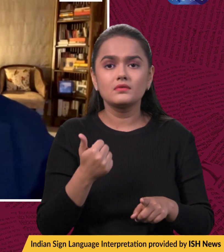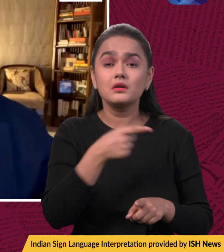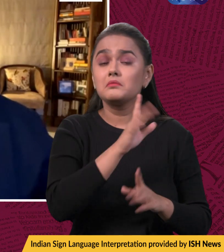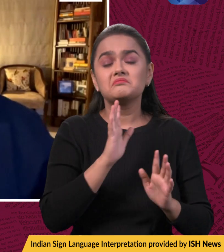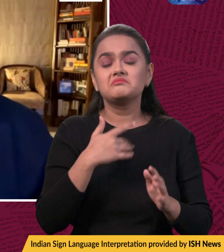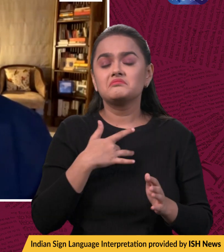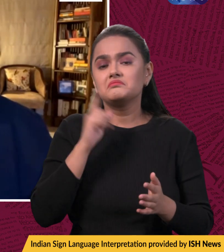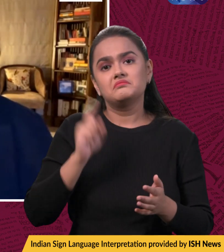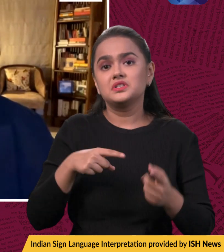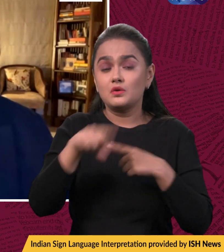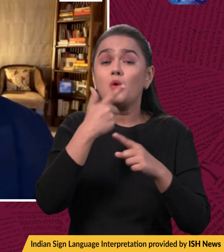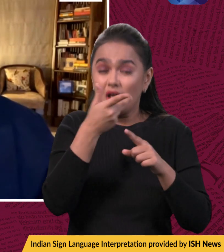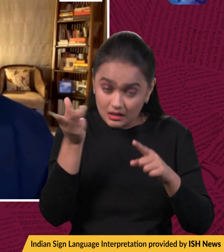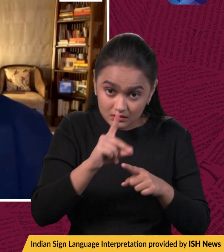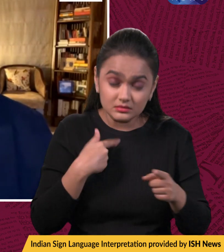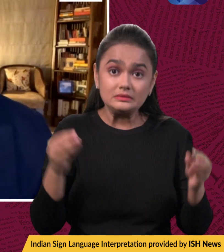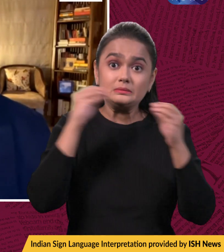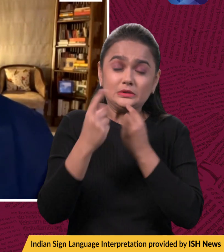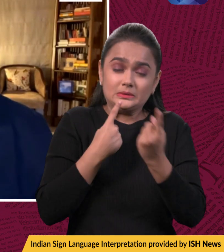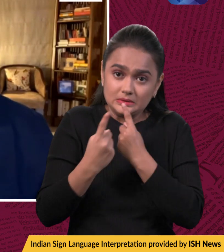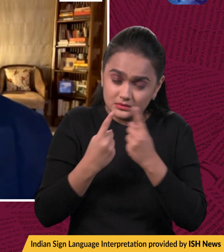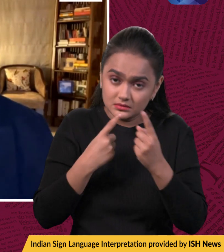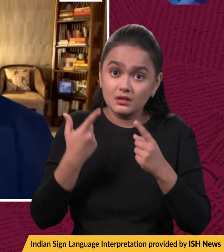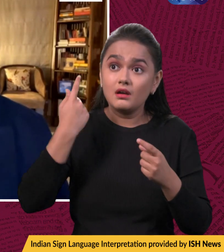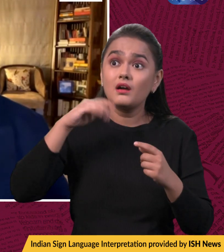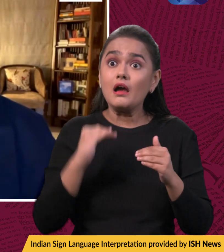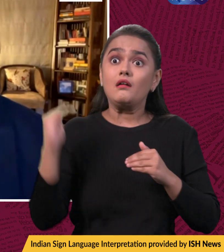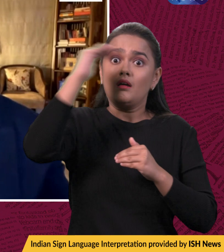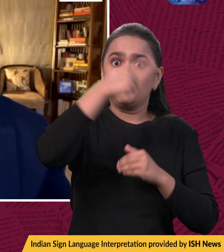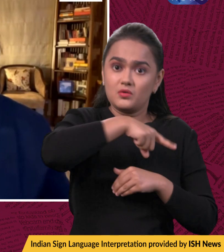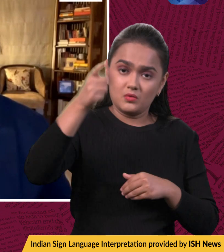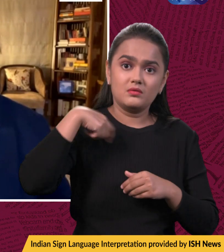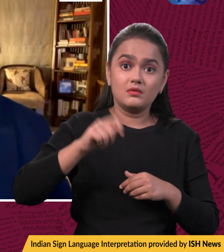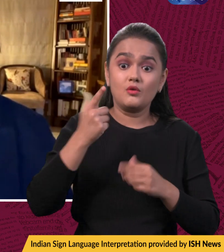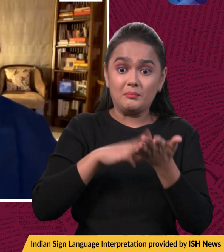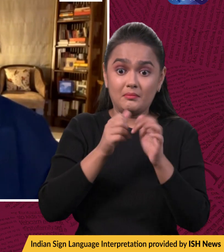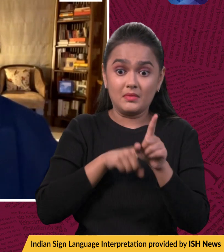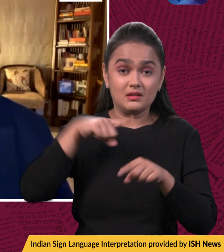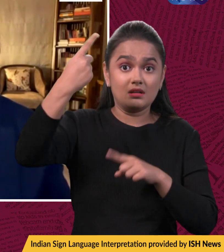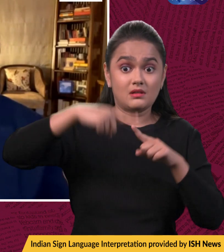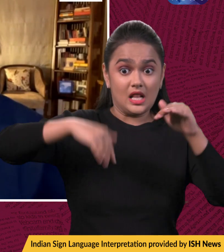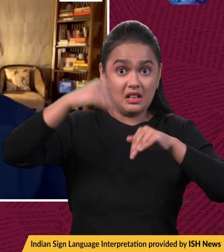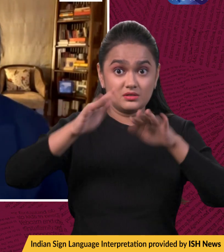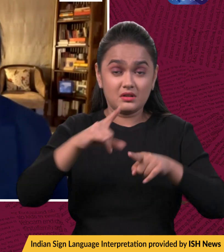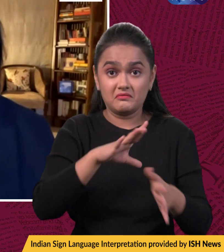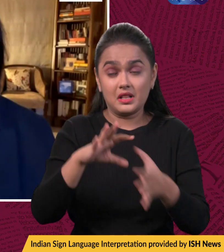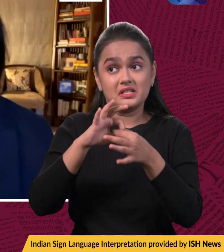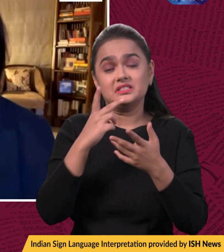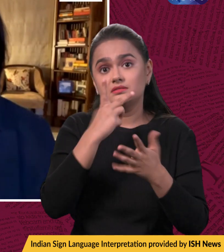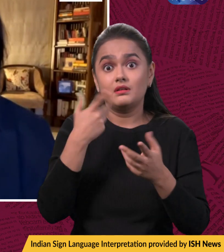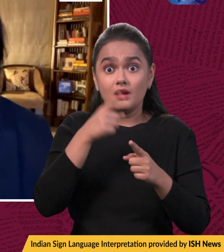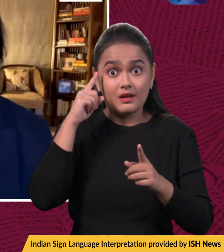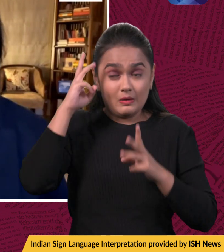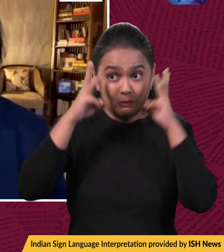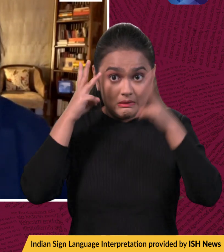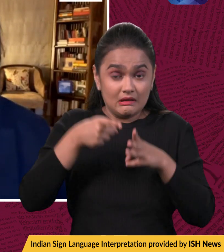on in the upper house of the Senate next year. Australia is also set to hold elections in May next year. That is a